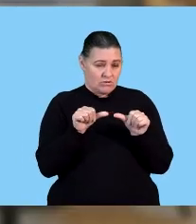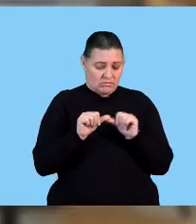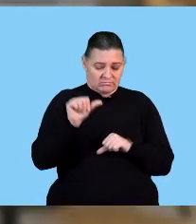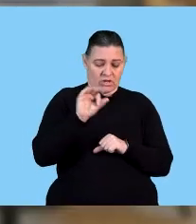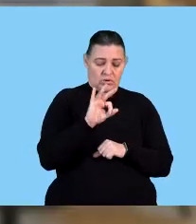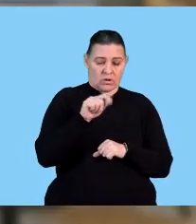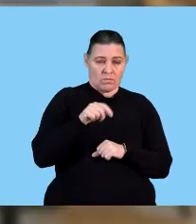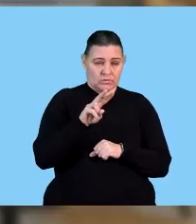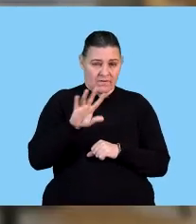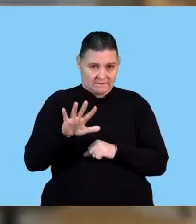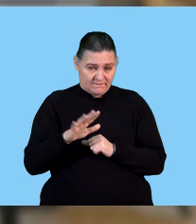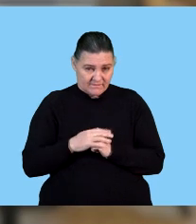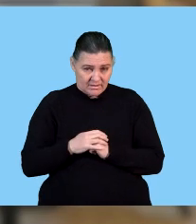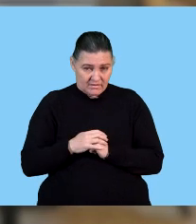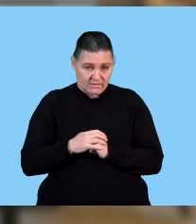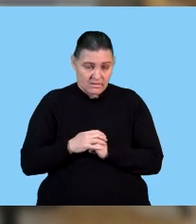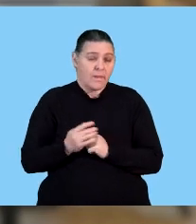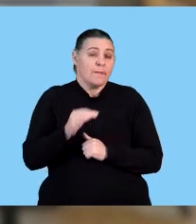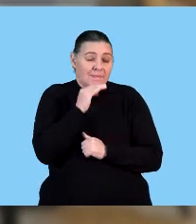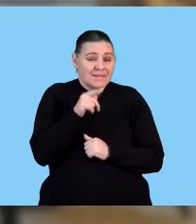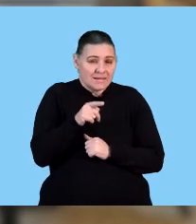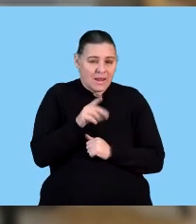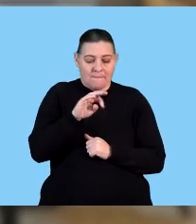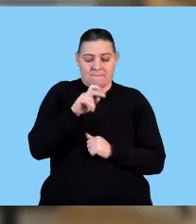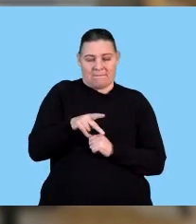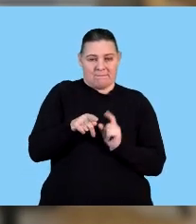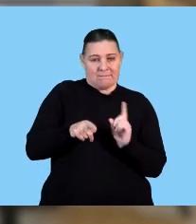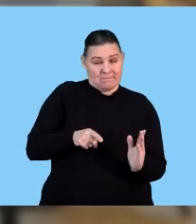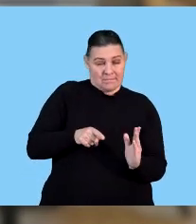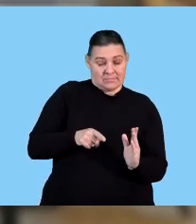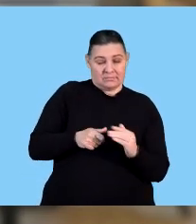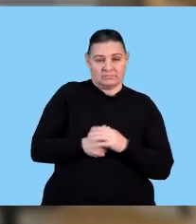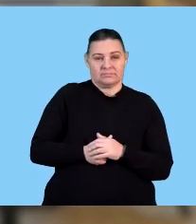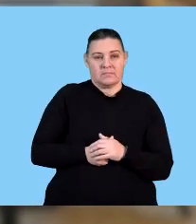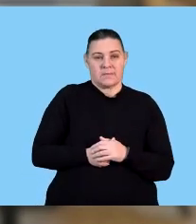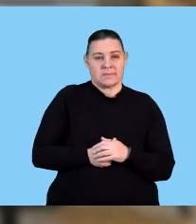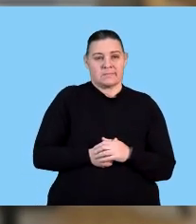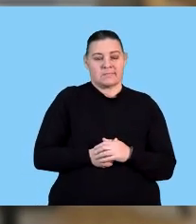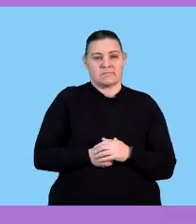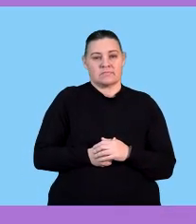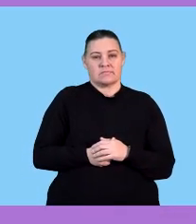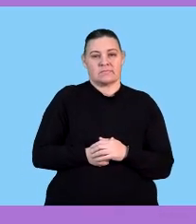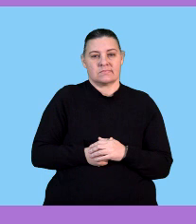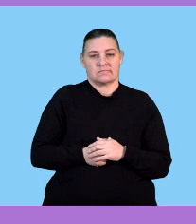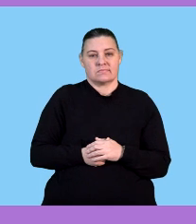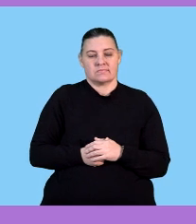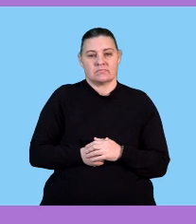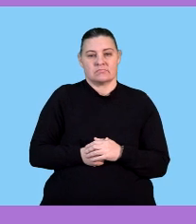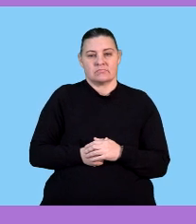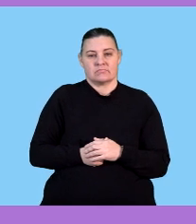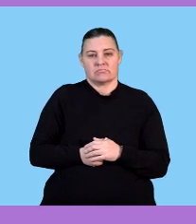So 3.25 on the left-hand side, because that's where the map part goes. All right, the one on paper.